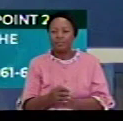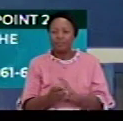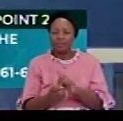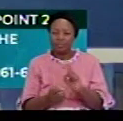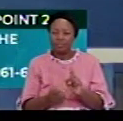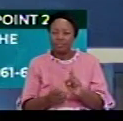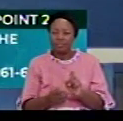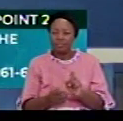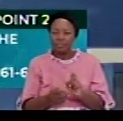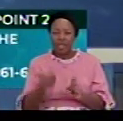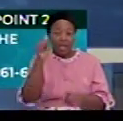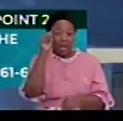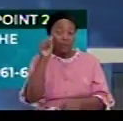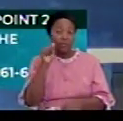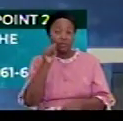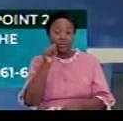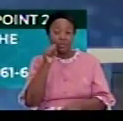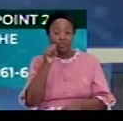Adult.